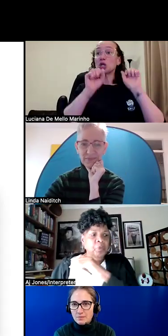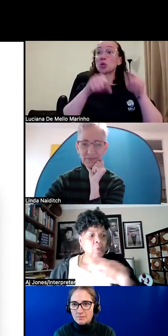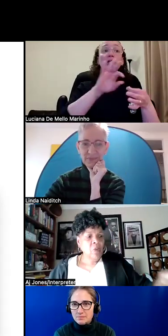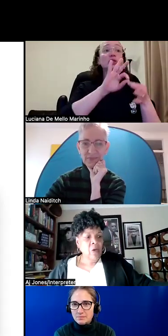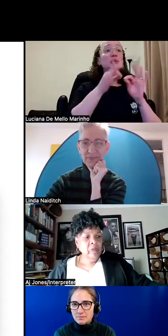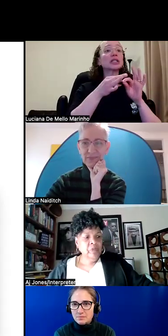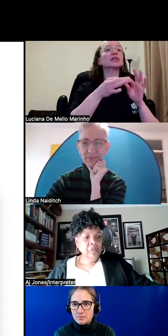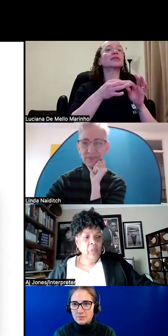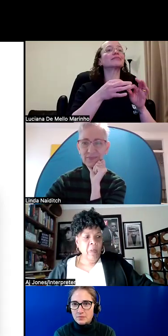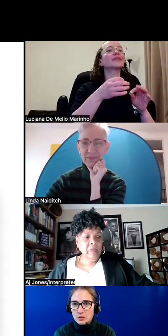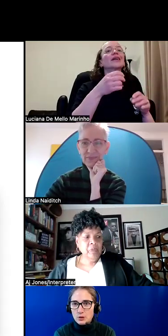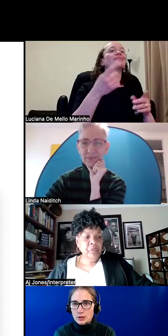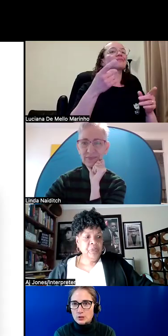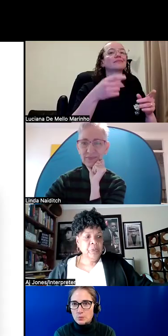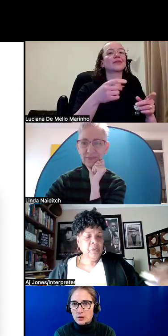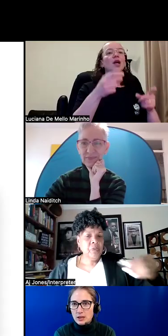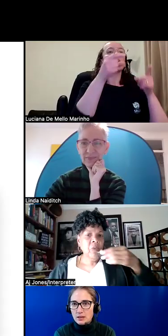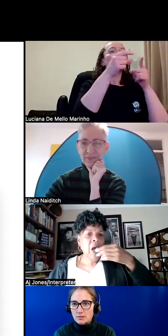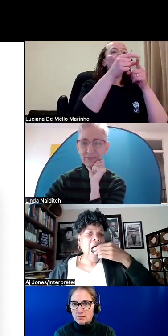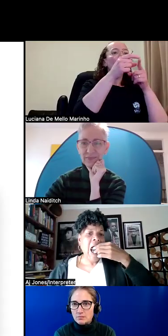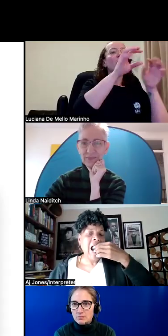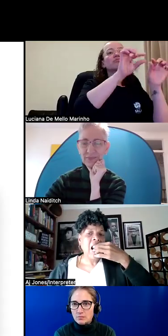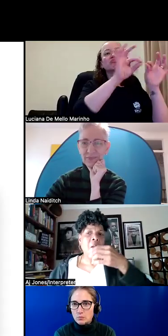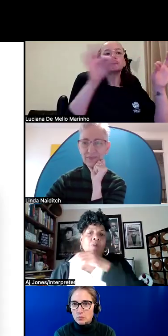that. You can interpret it,